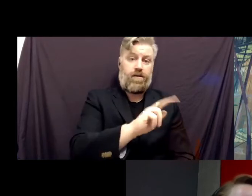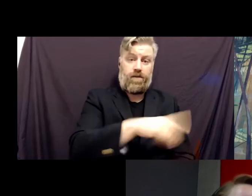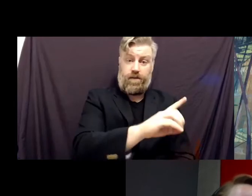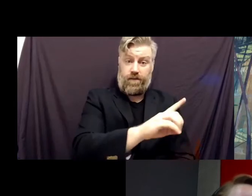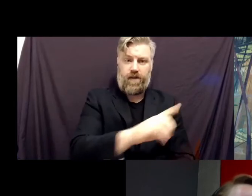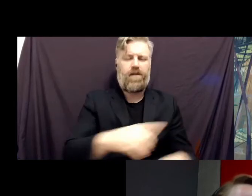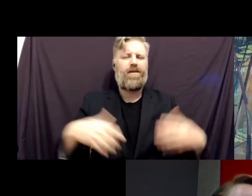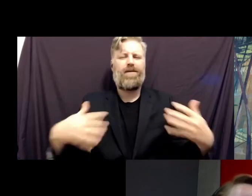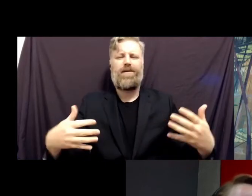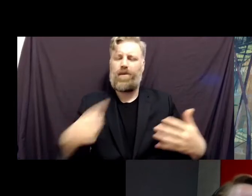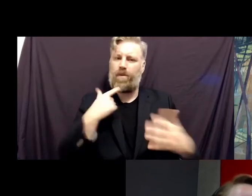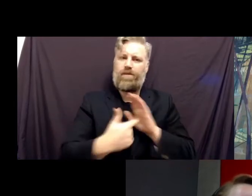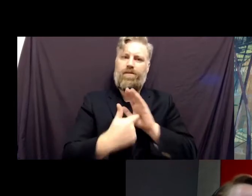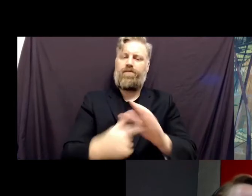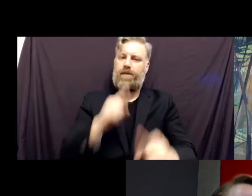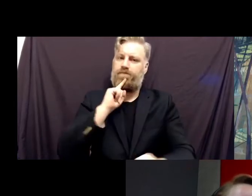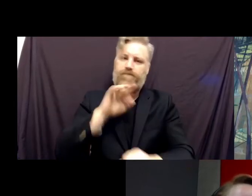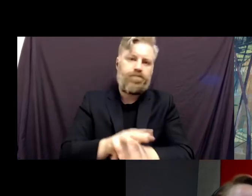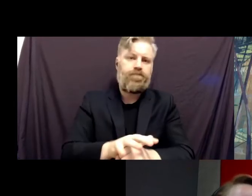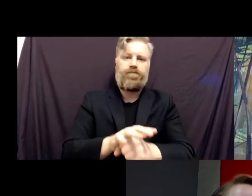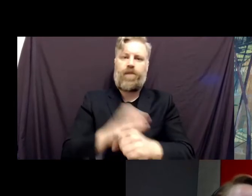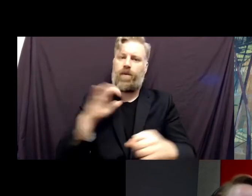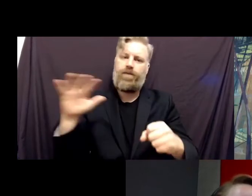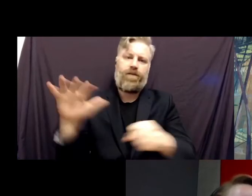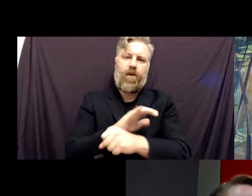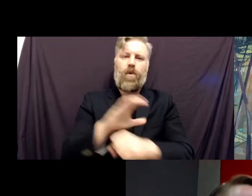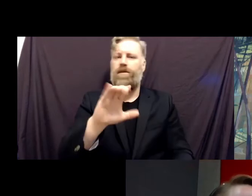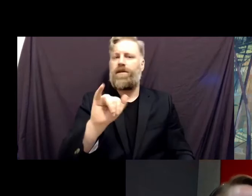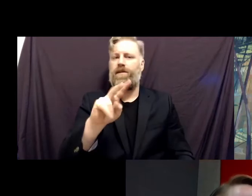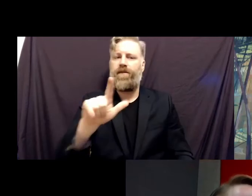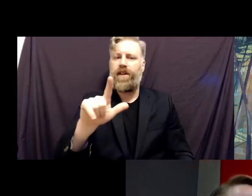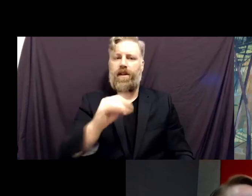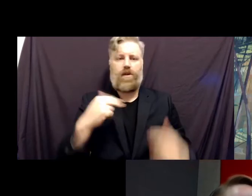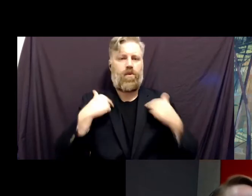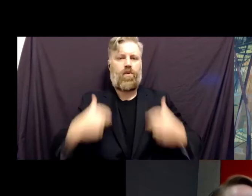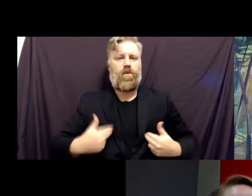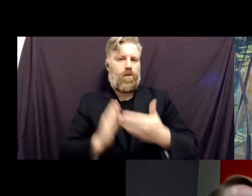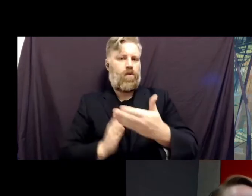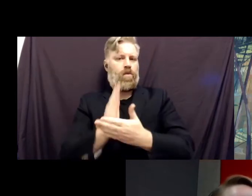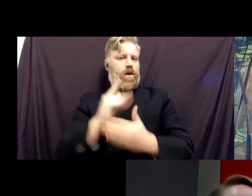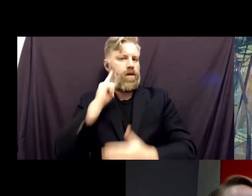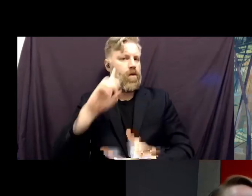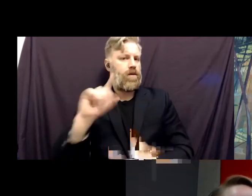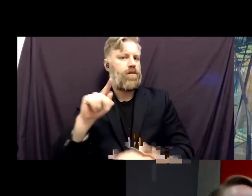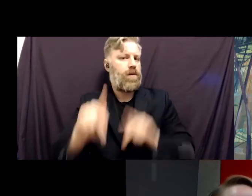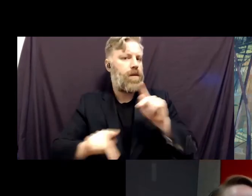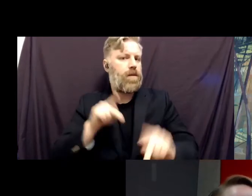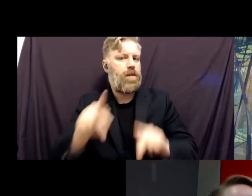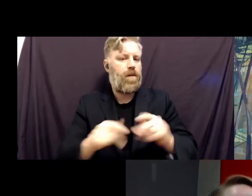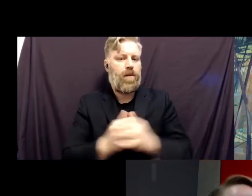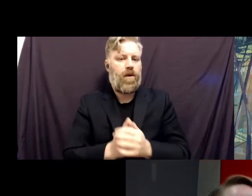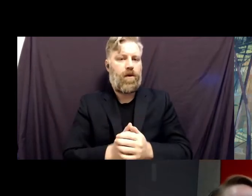demonstrates commitment to the full civil and human rights of persons with disabilities, and it's